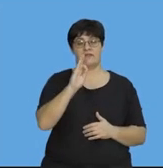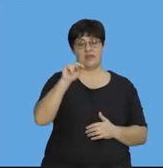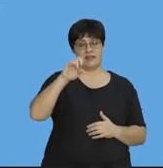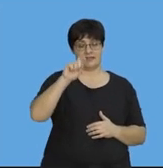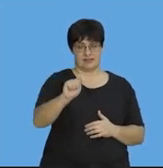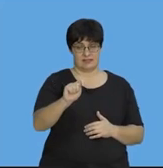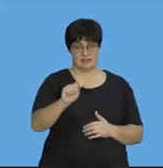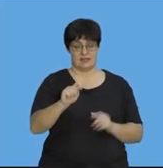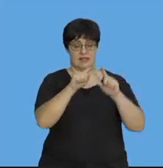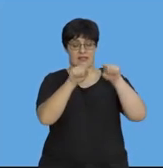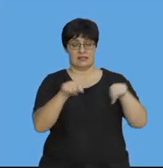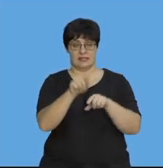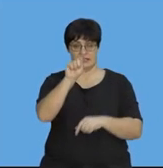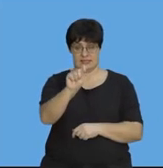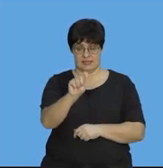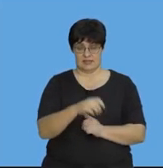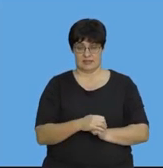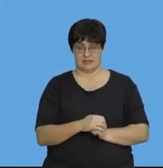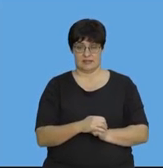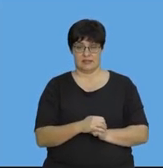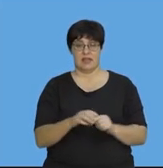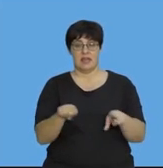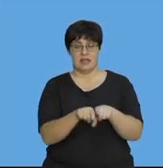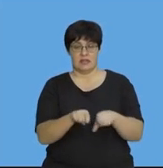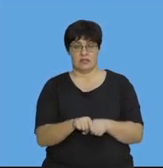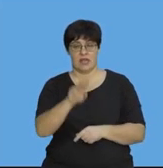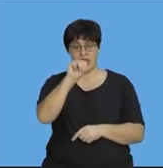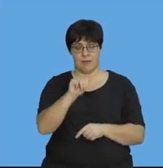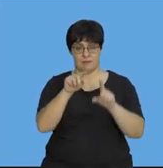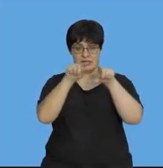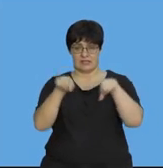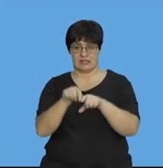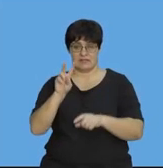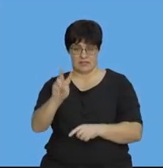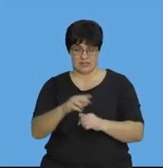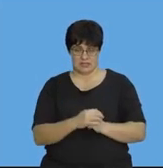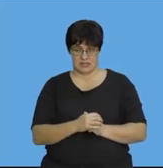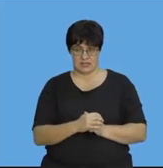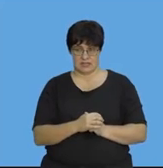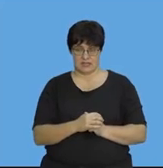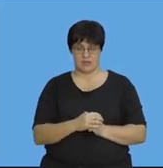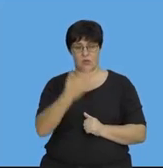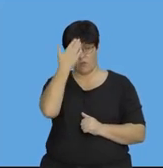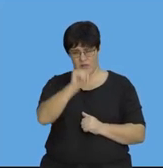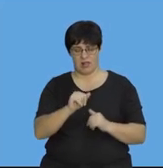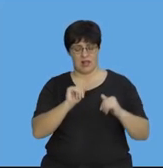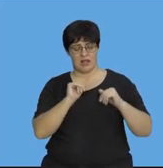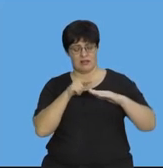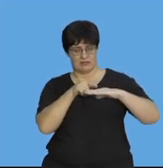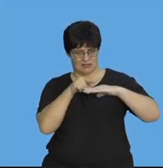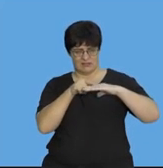We want F net delta T equals M delta V. Now we know on the